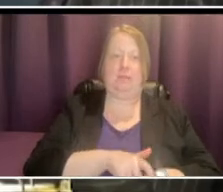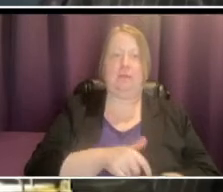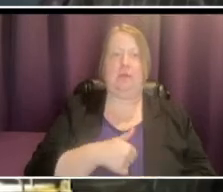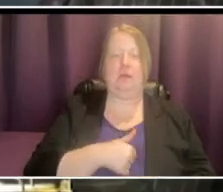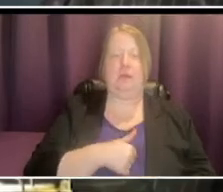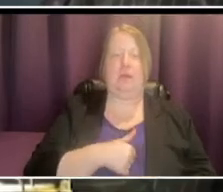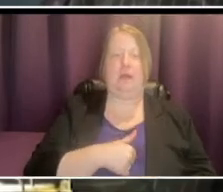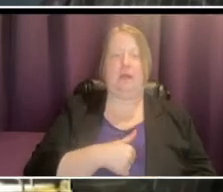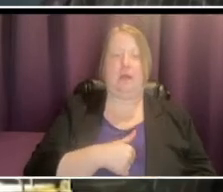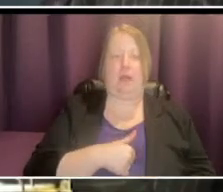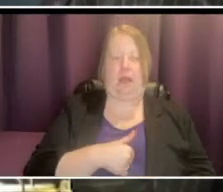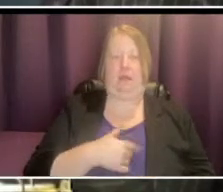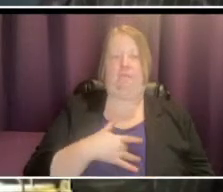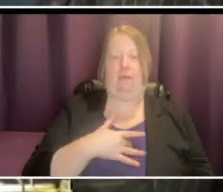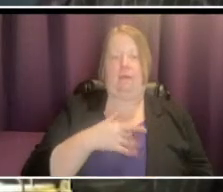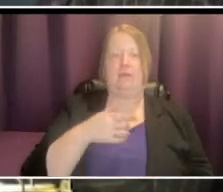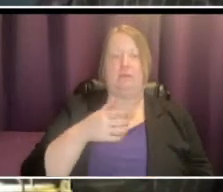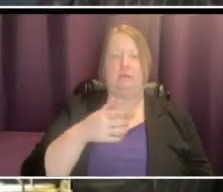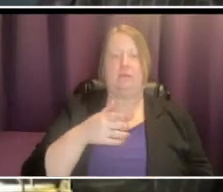means for him to pursue